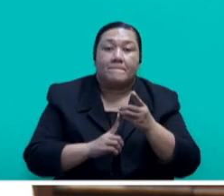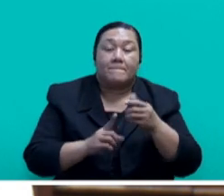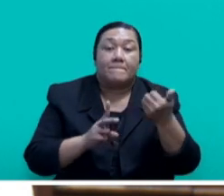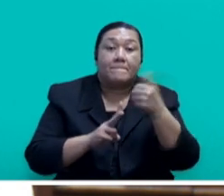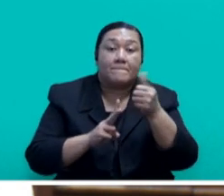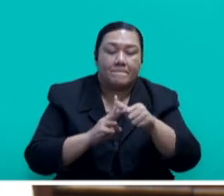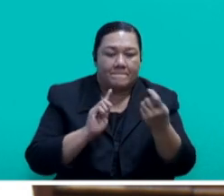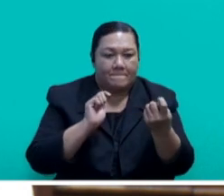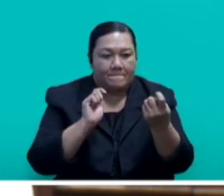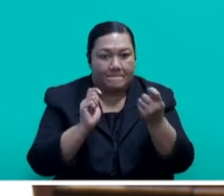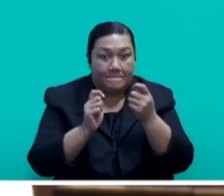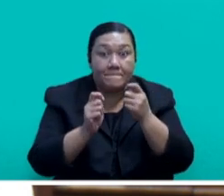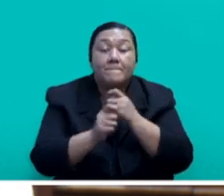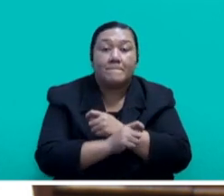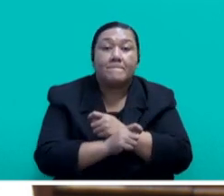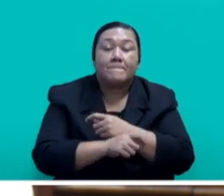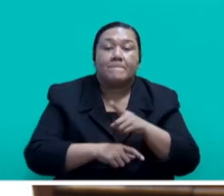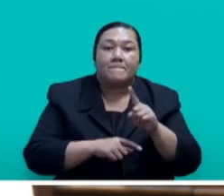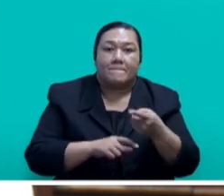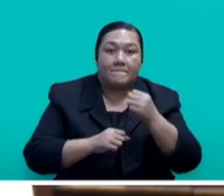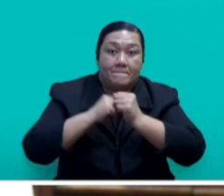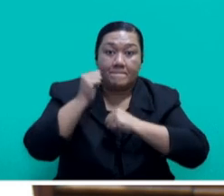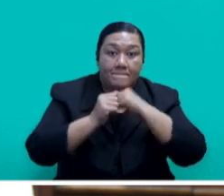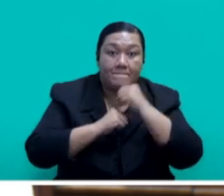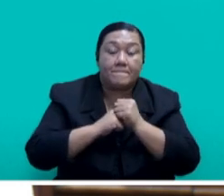restructuring in the short and